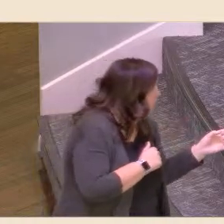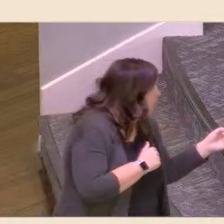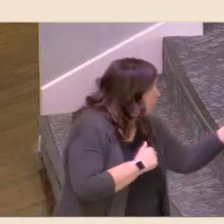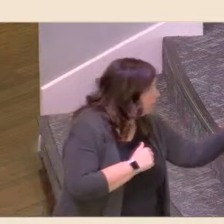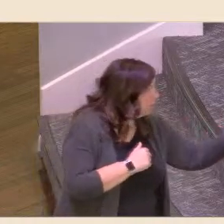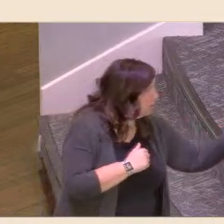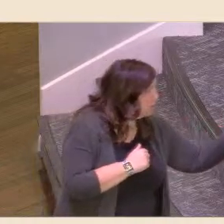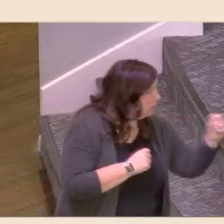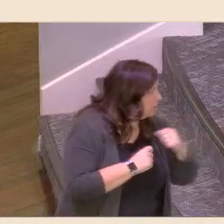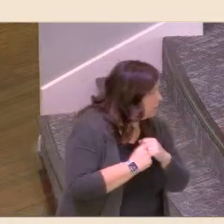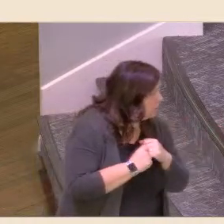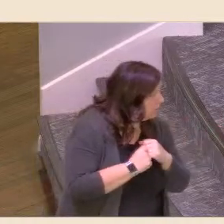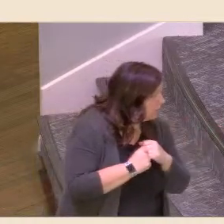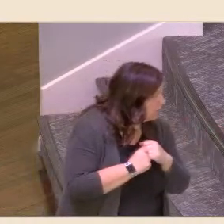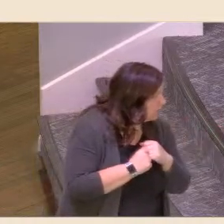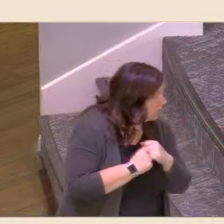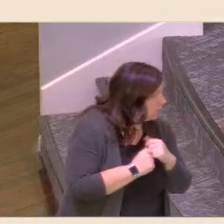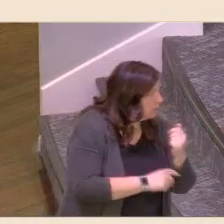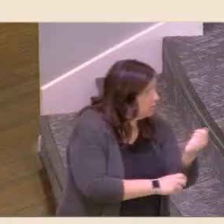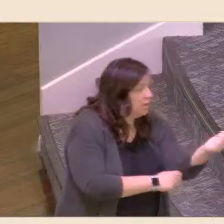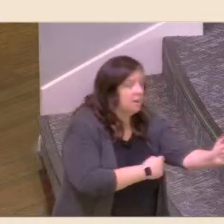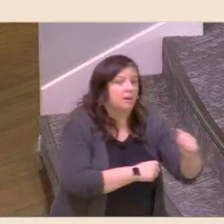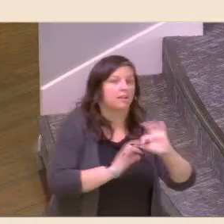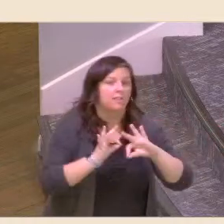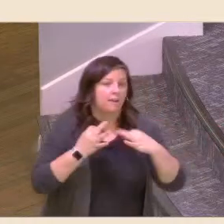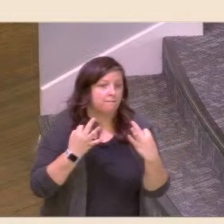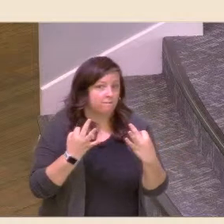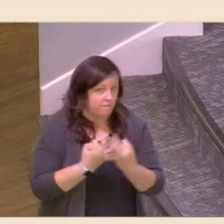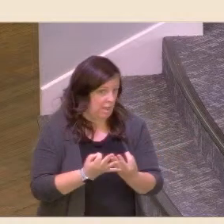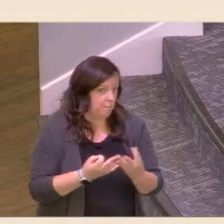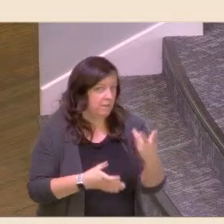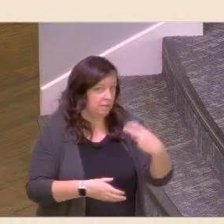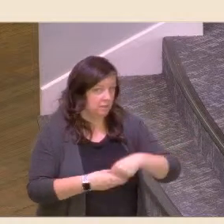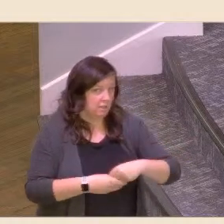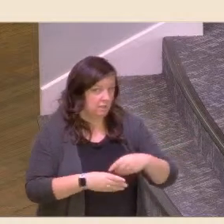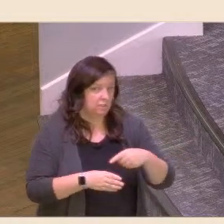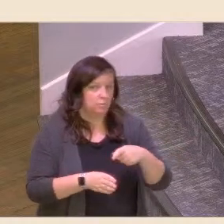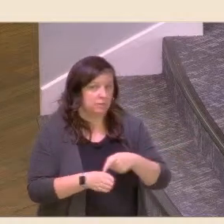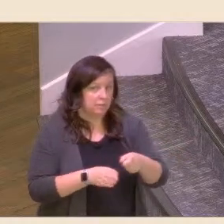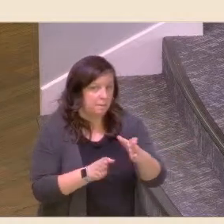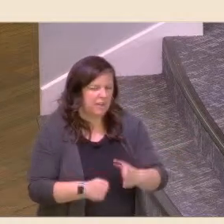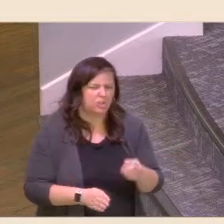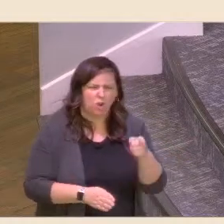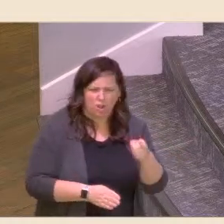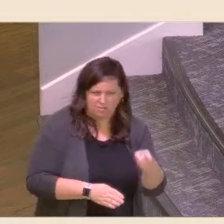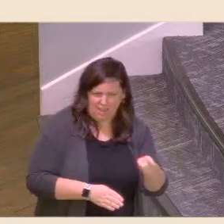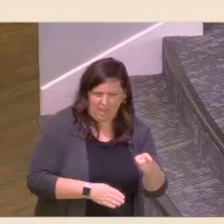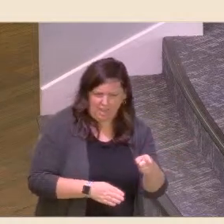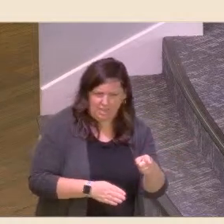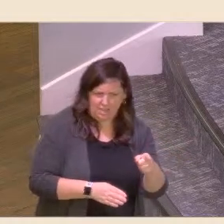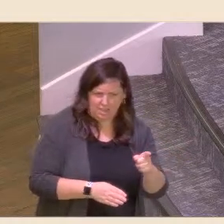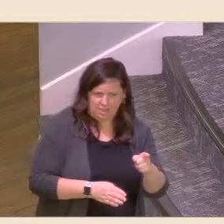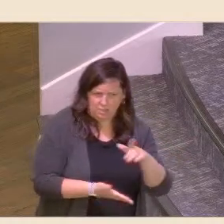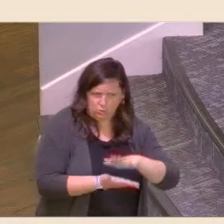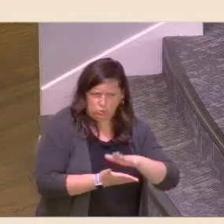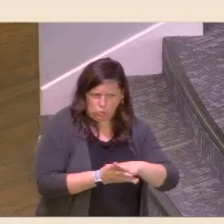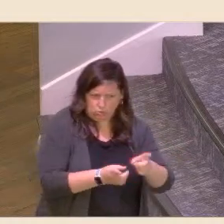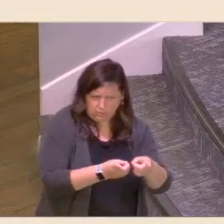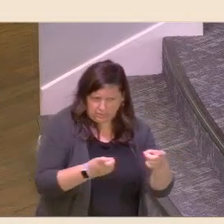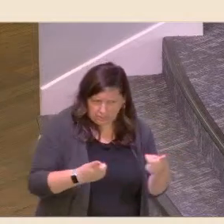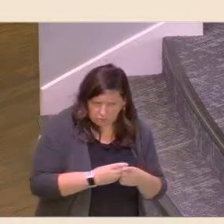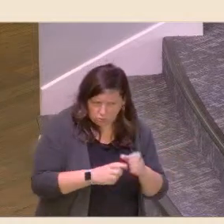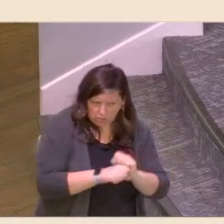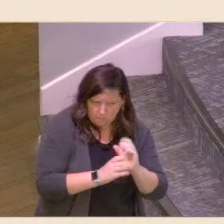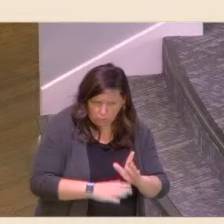Are the family engagement specialists school district employees? like, are they going to be our employees, or are they going to be housed